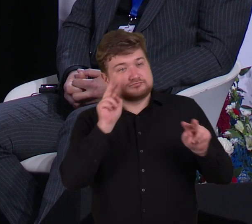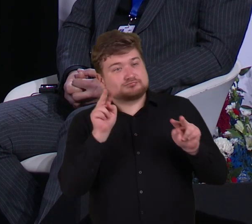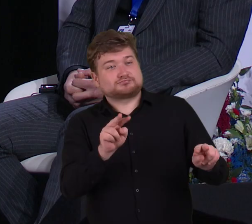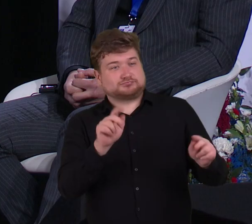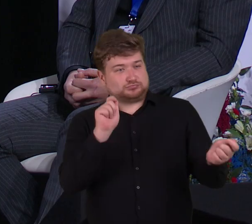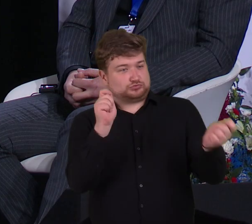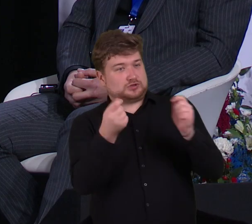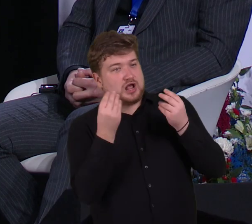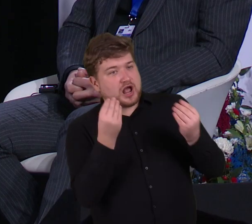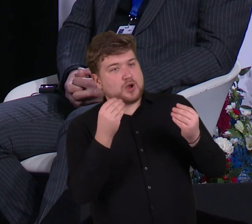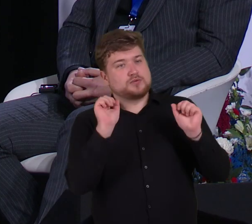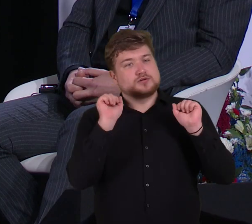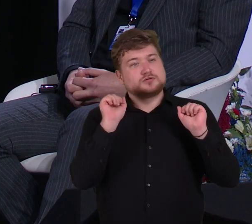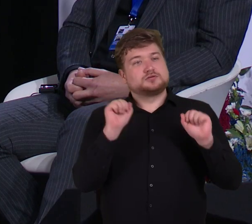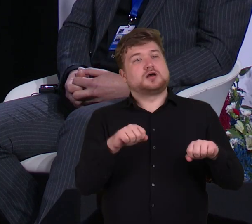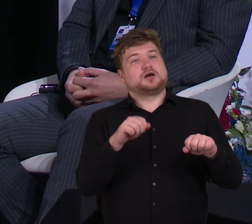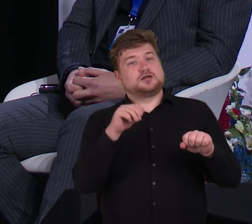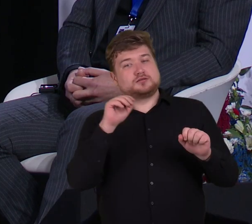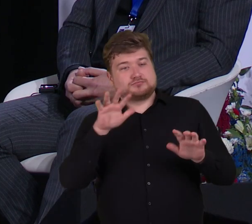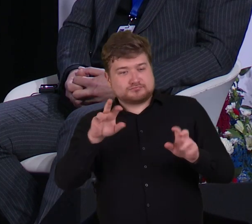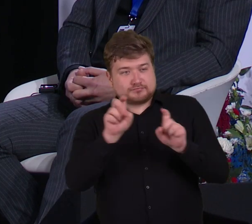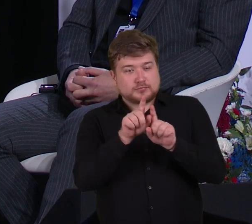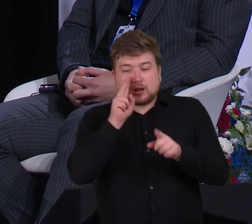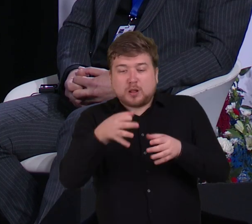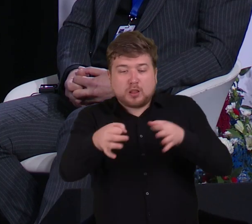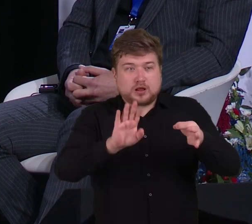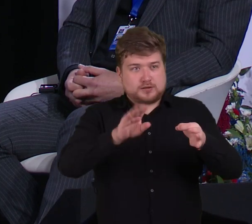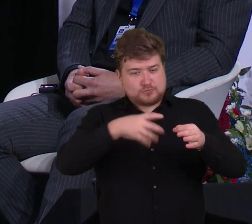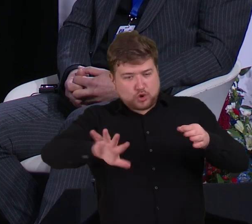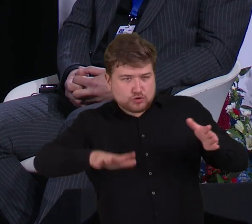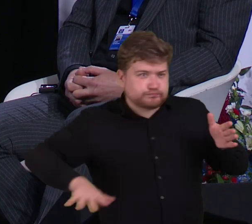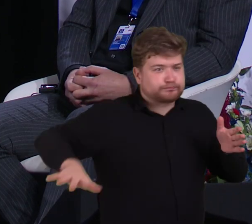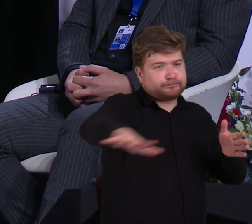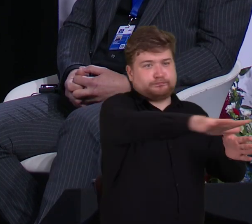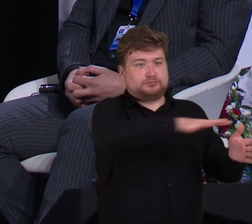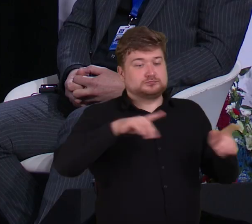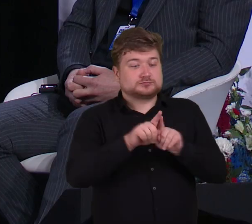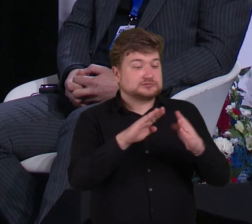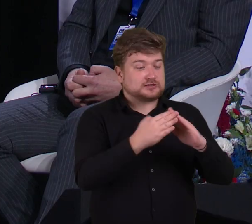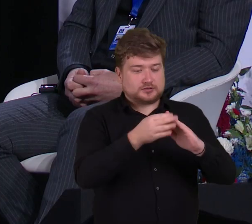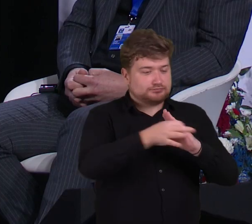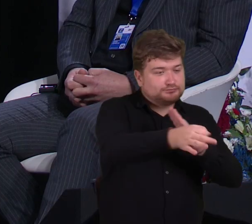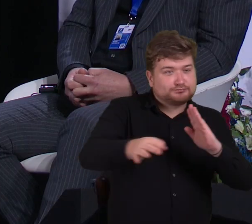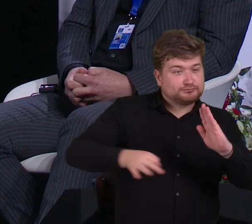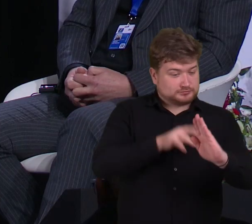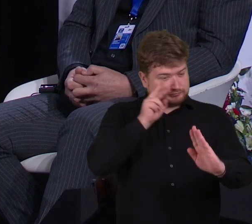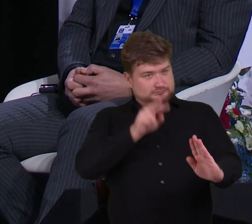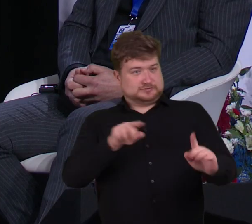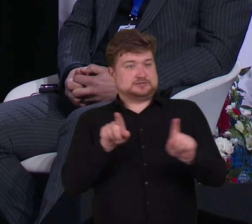deal with it now in Stuttgart? How is going, this functional area approach? Because you represent, let's say,